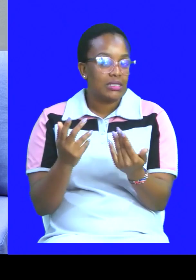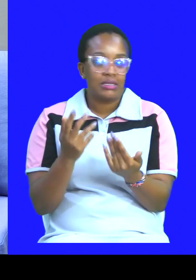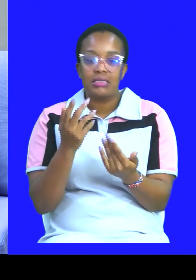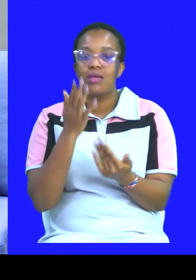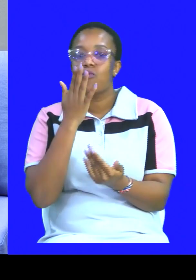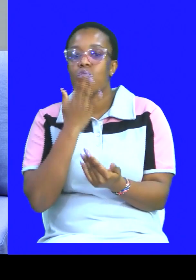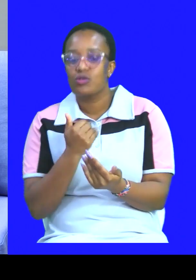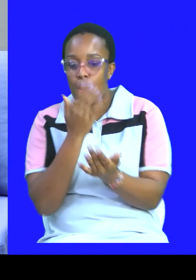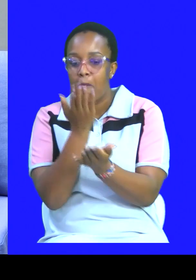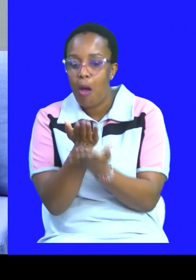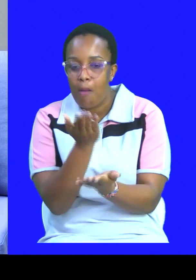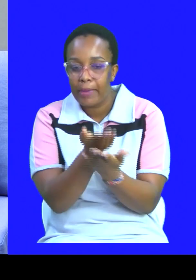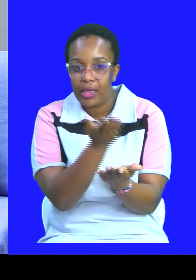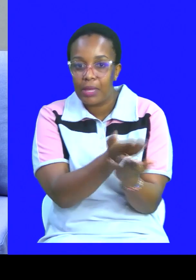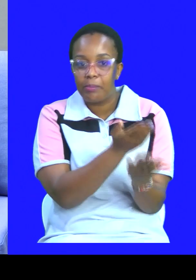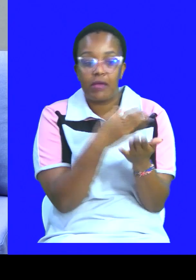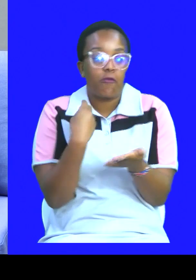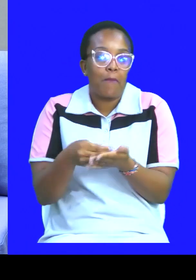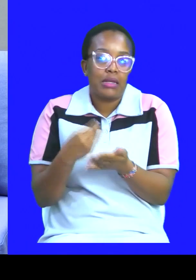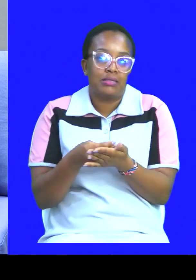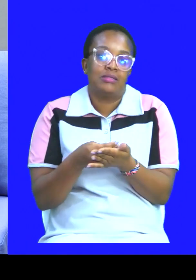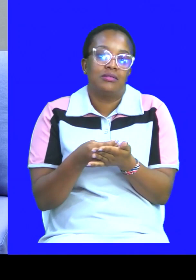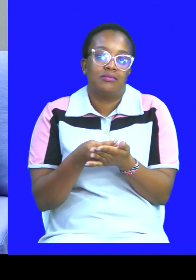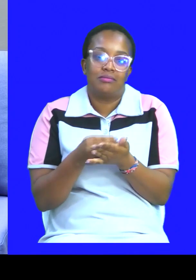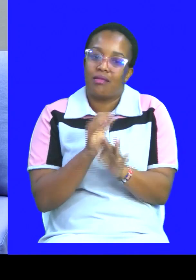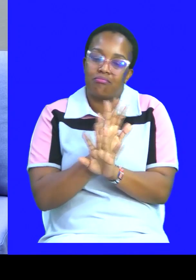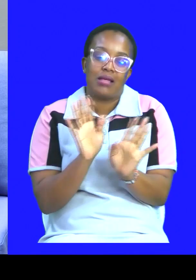borrowing money and all that. Yeah.